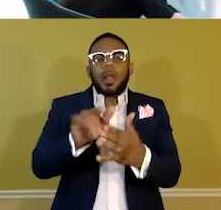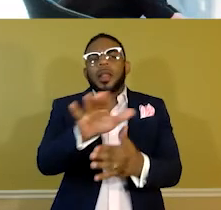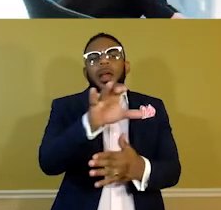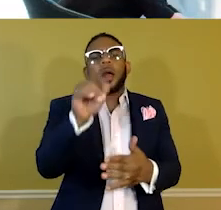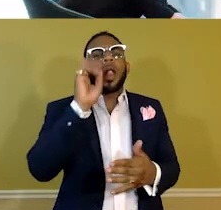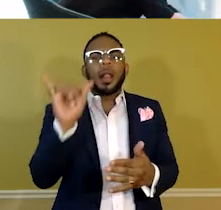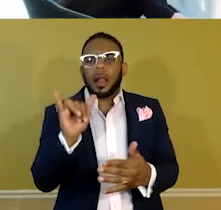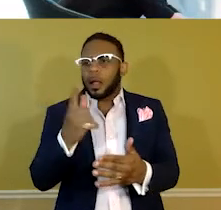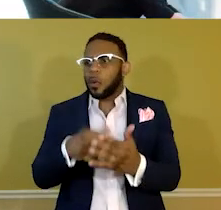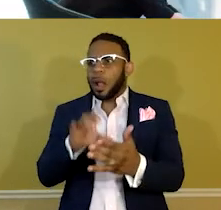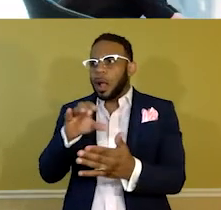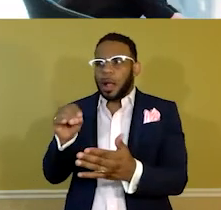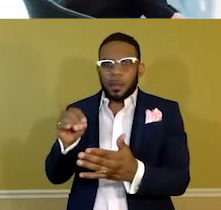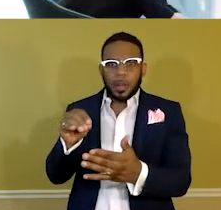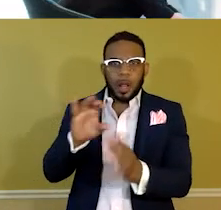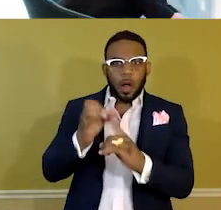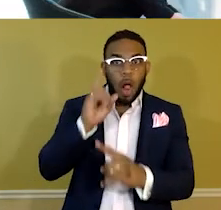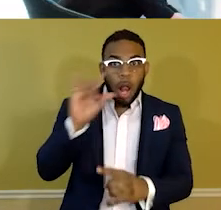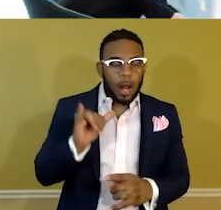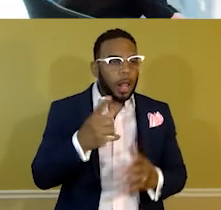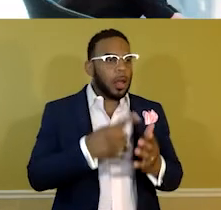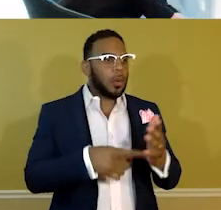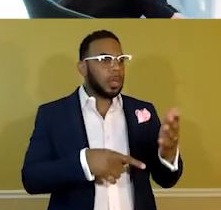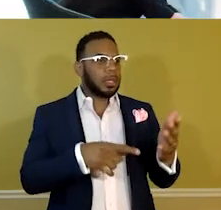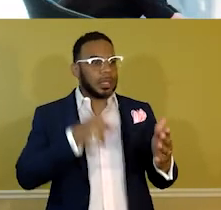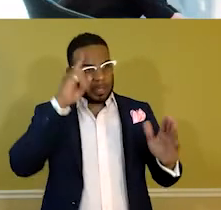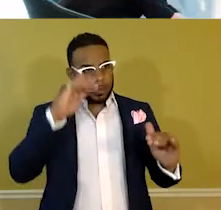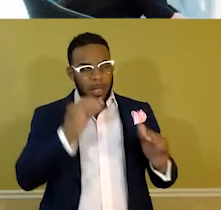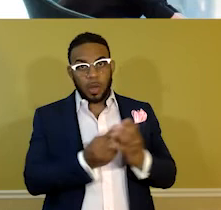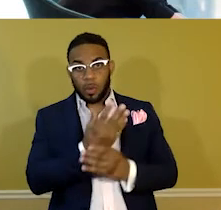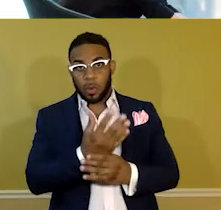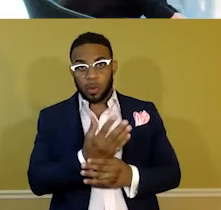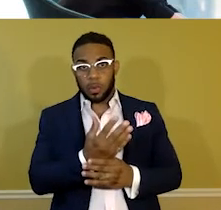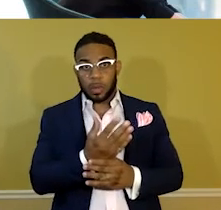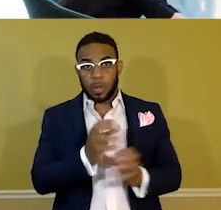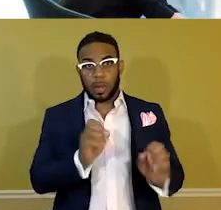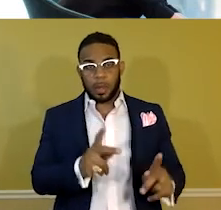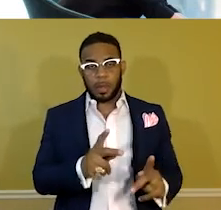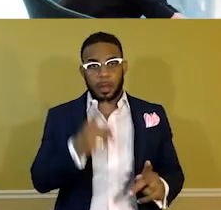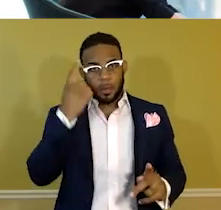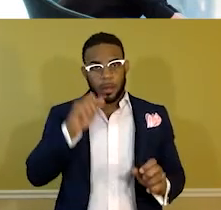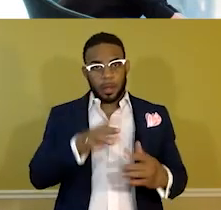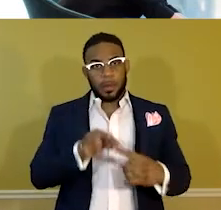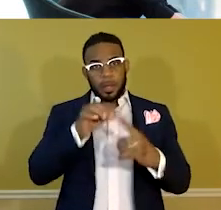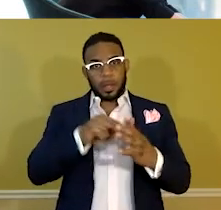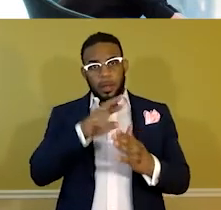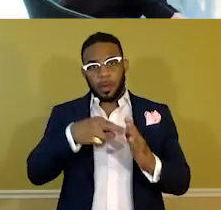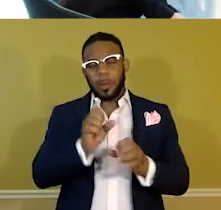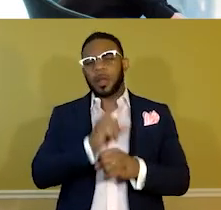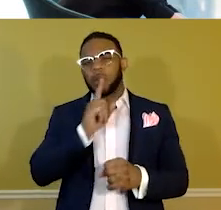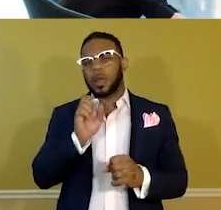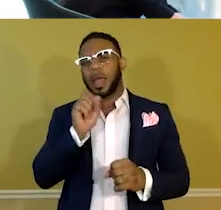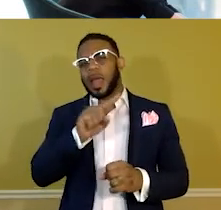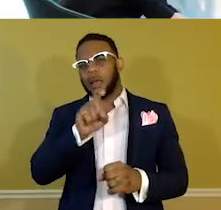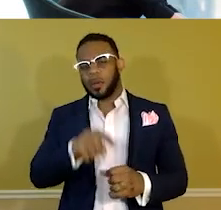company look like? What does the company culture look like? What's the expected growth, um, opportunities for this particular role? Make sure that you're